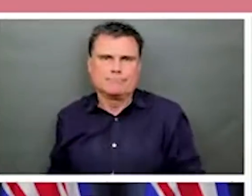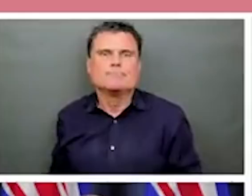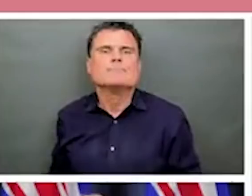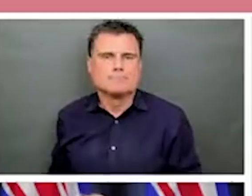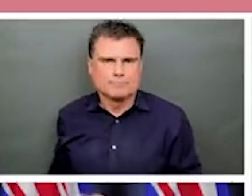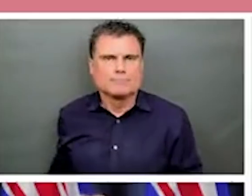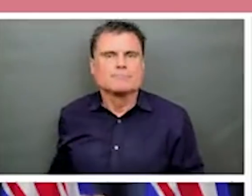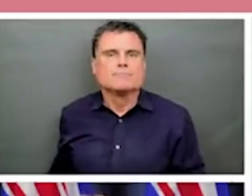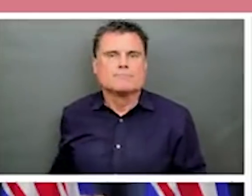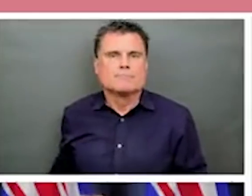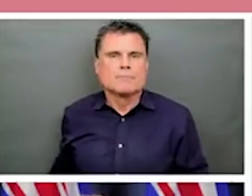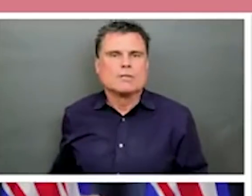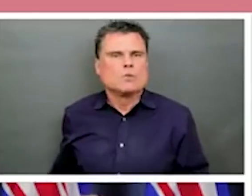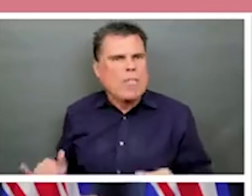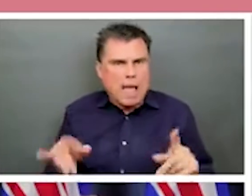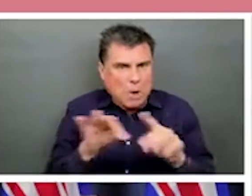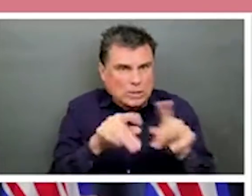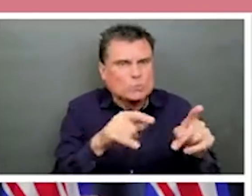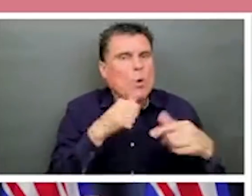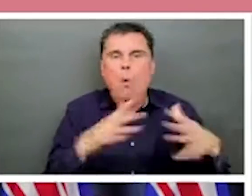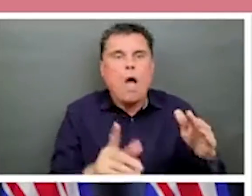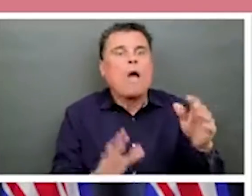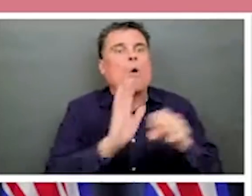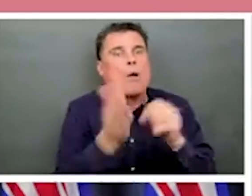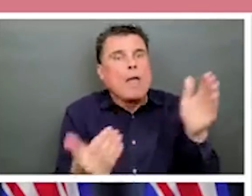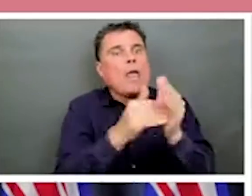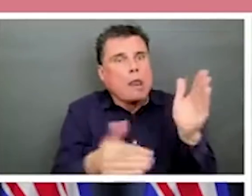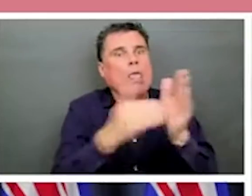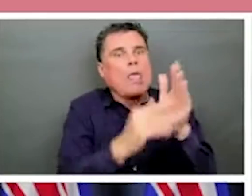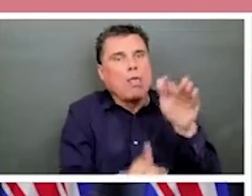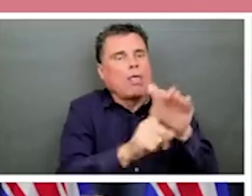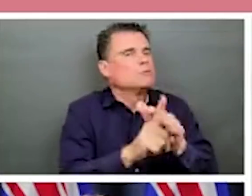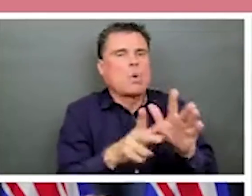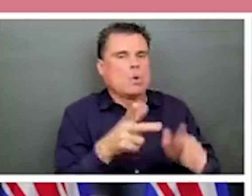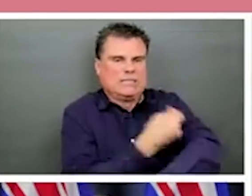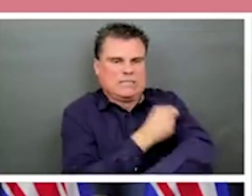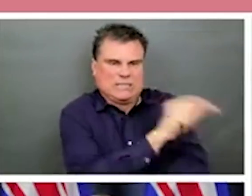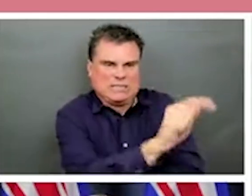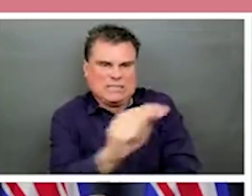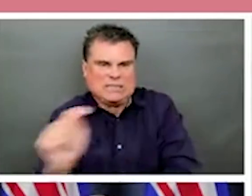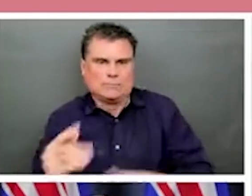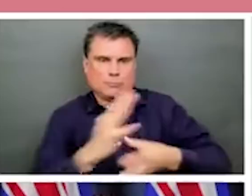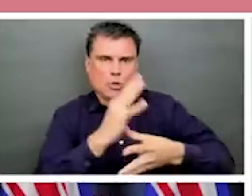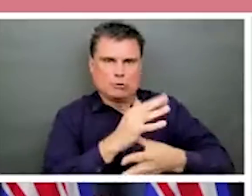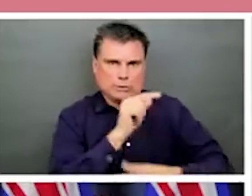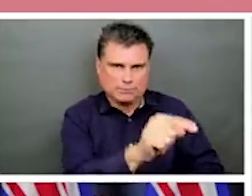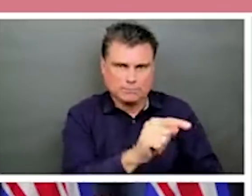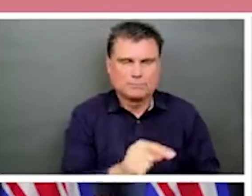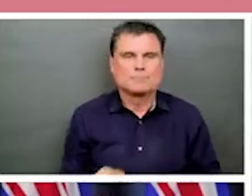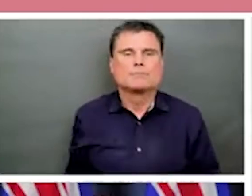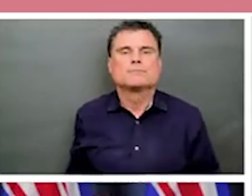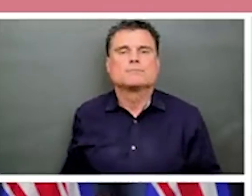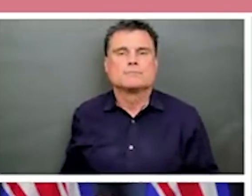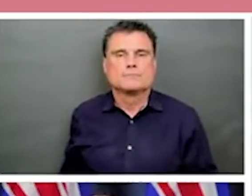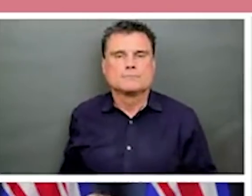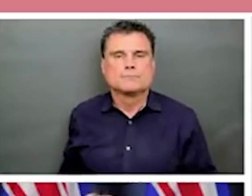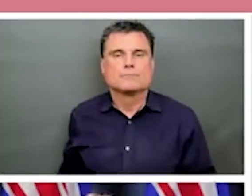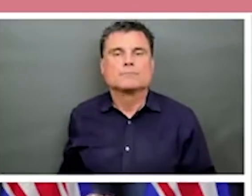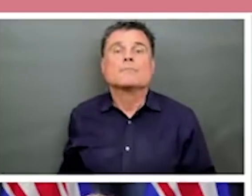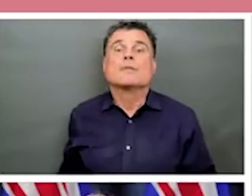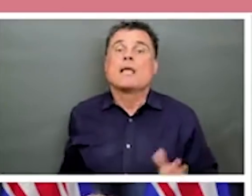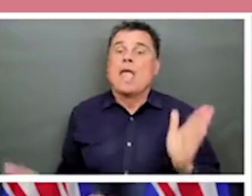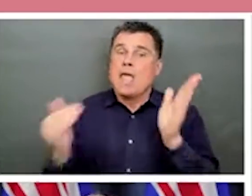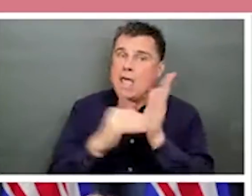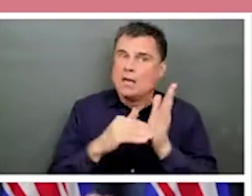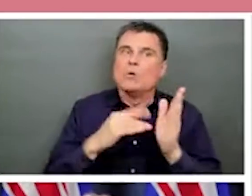do know that there are a number of industries that are more at risk, and they are having ongoing and repeated outbreaks. They have